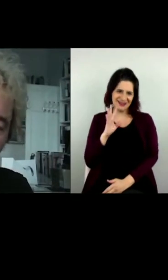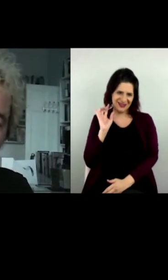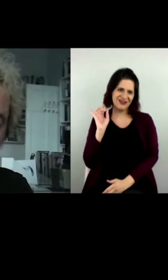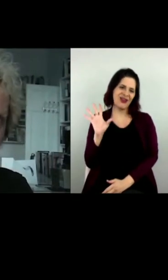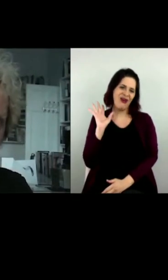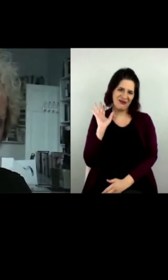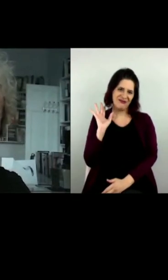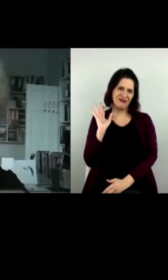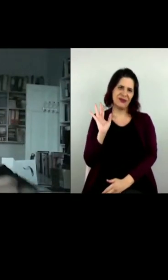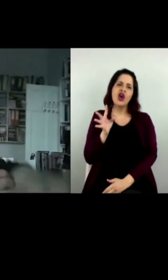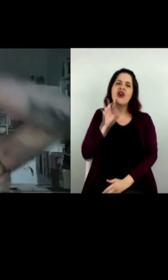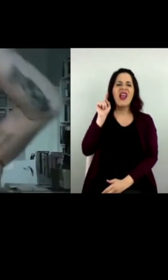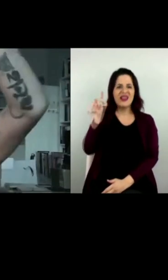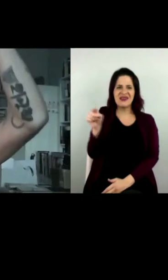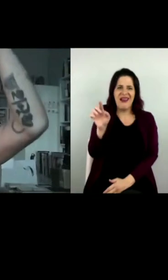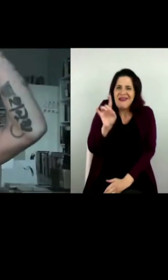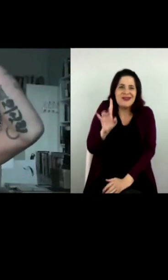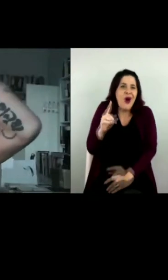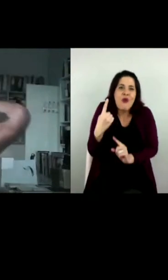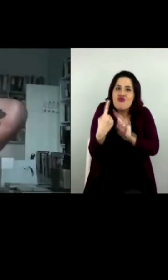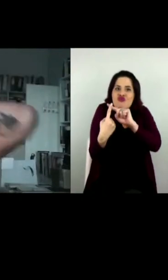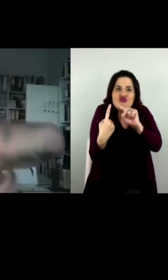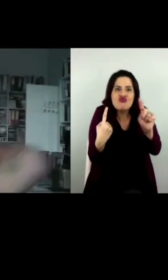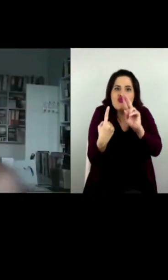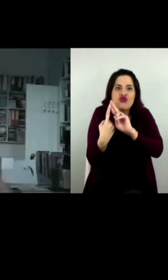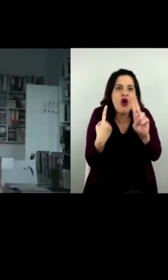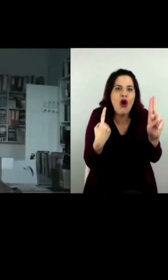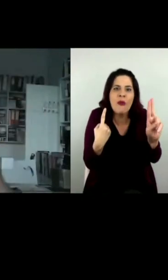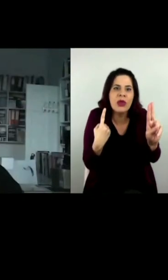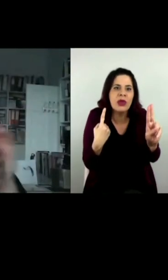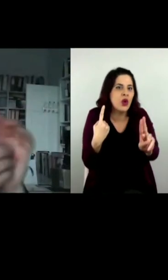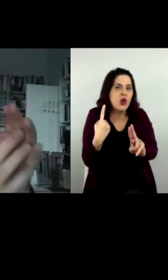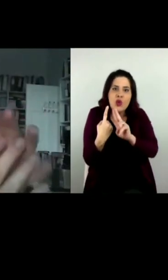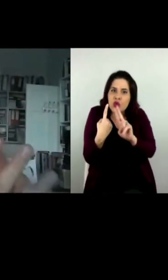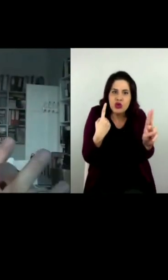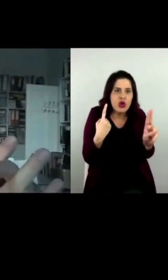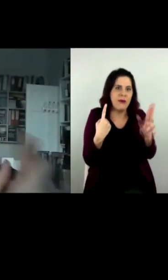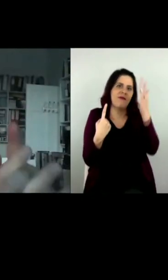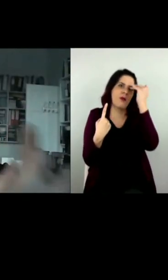We know him, and not much more than us. Yes. Not some of him here somewhere.